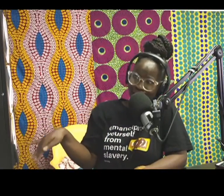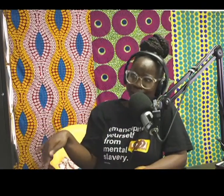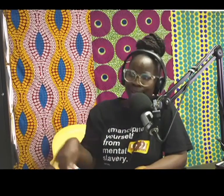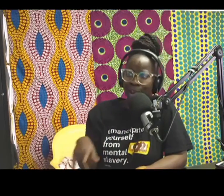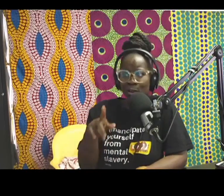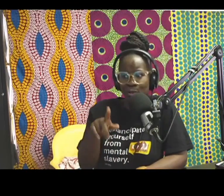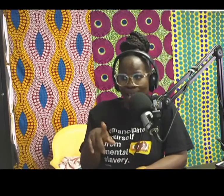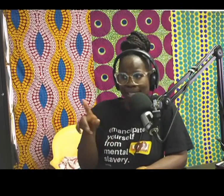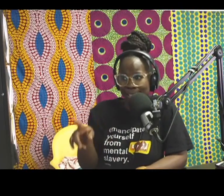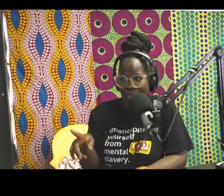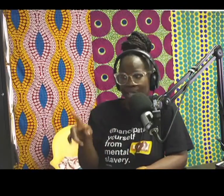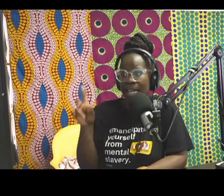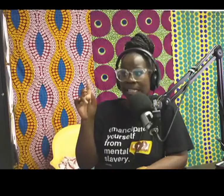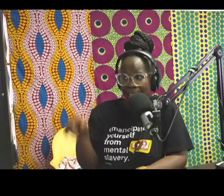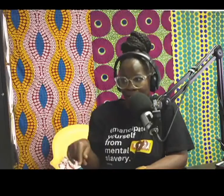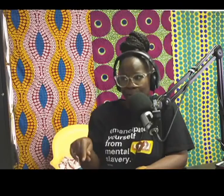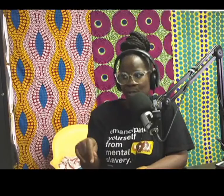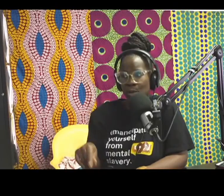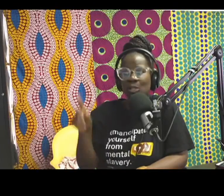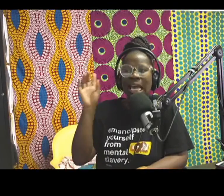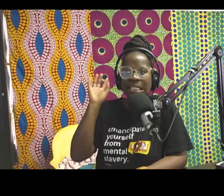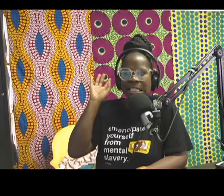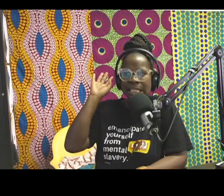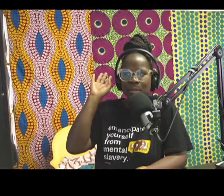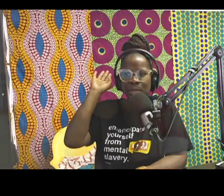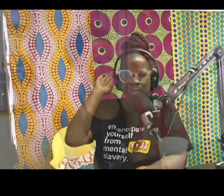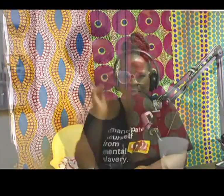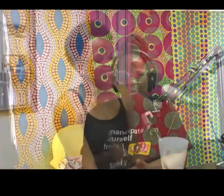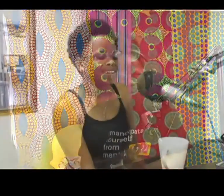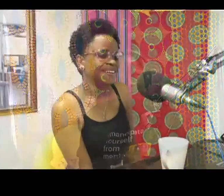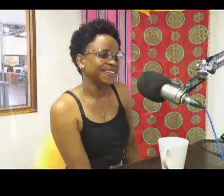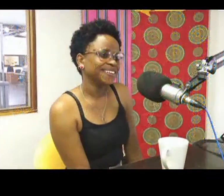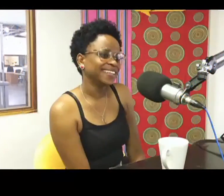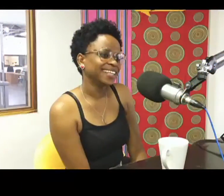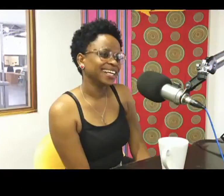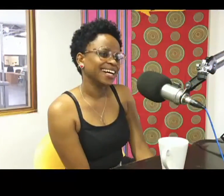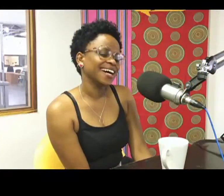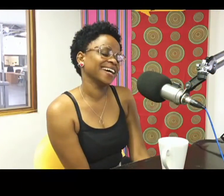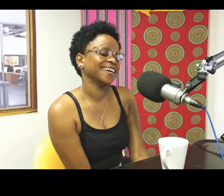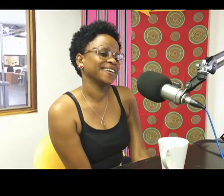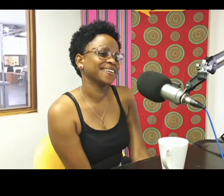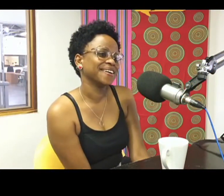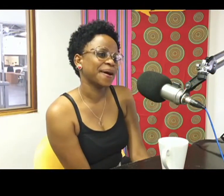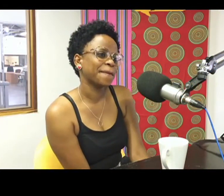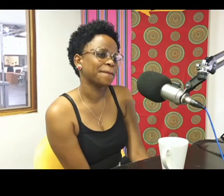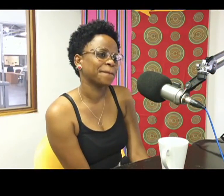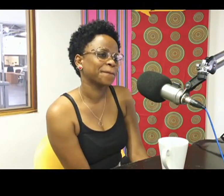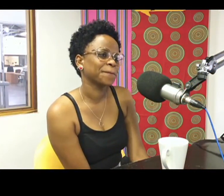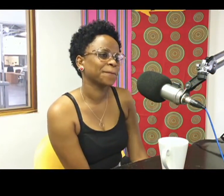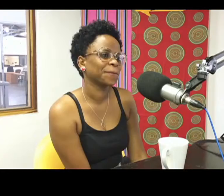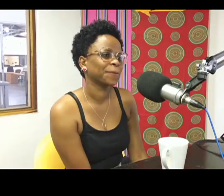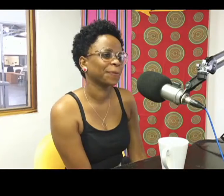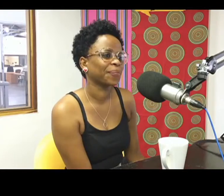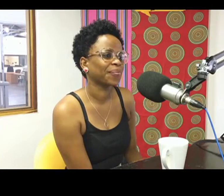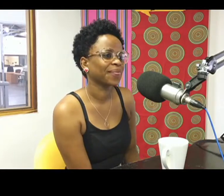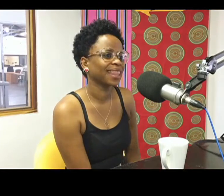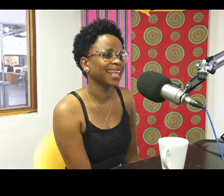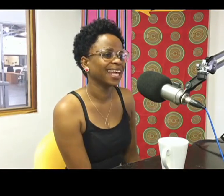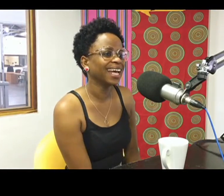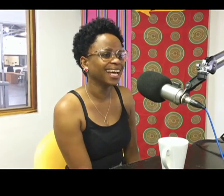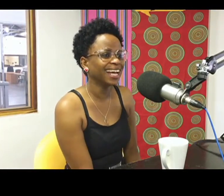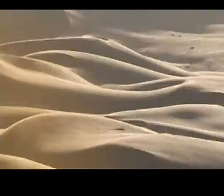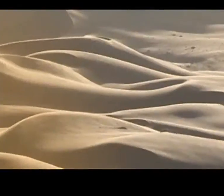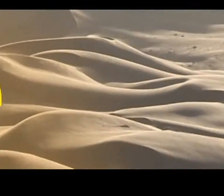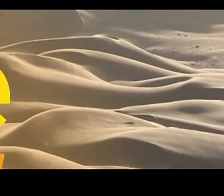Road, Red Sea Diving Resort, and Namibia's just the nature of who you are as a person. That's why it shocked